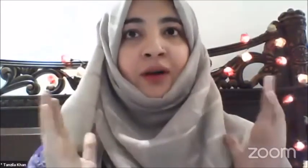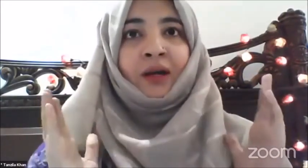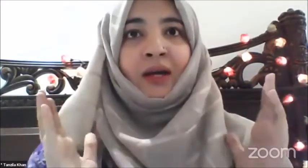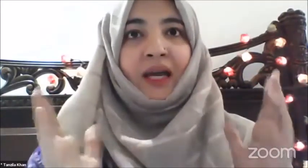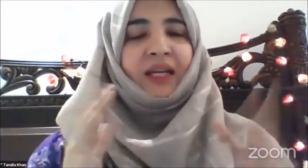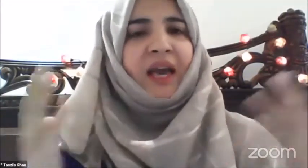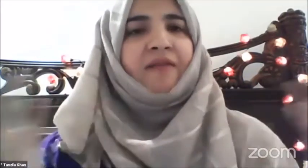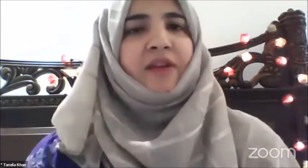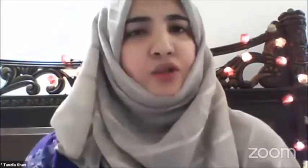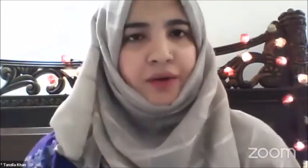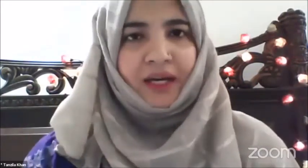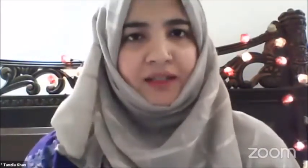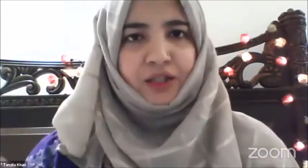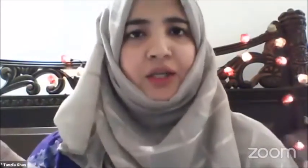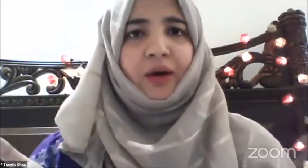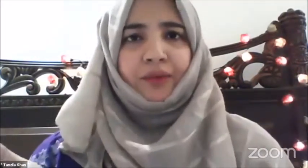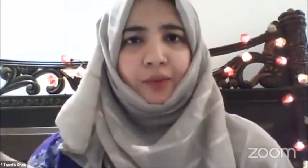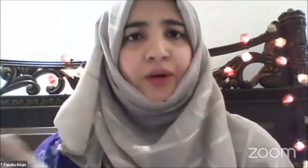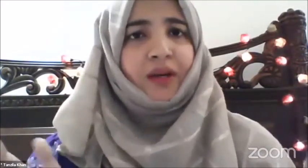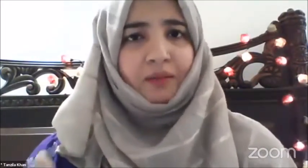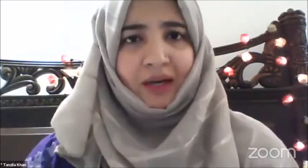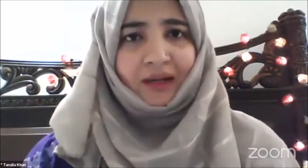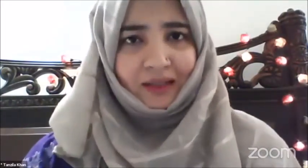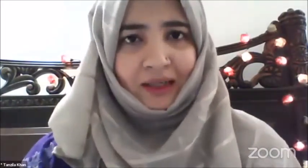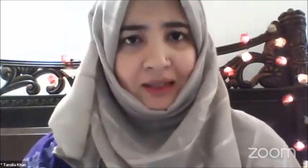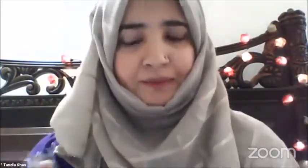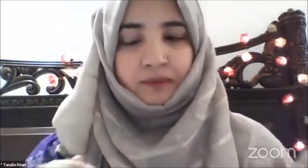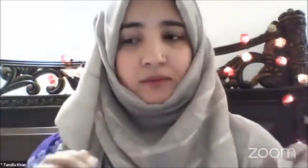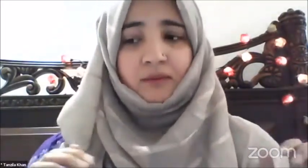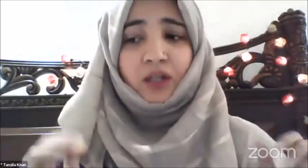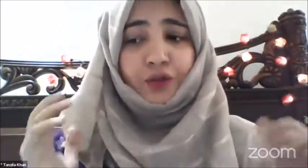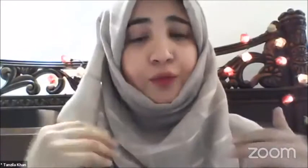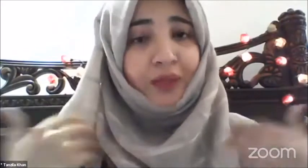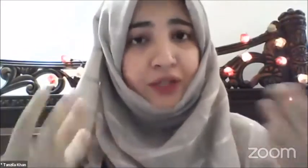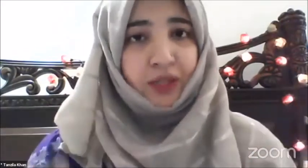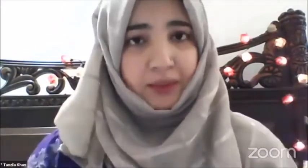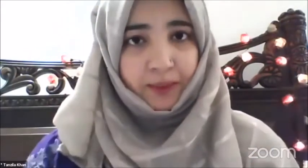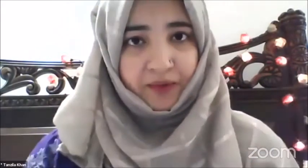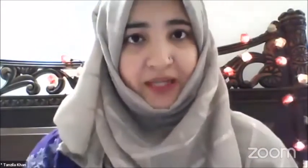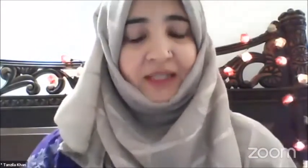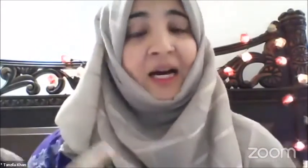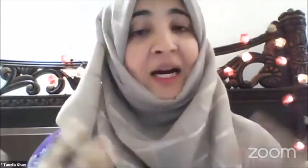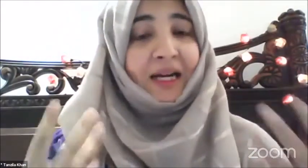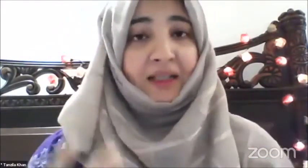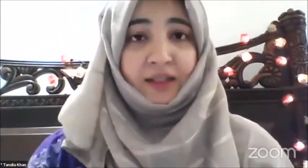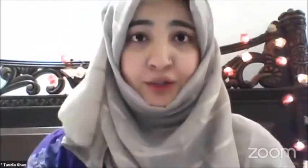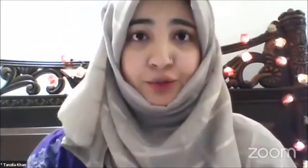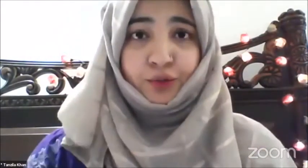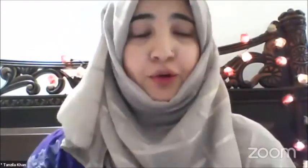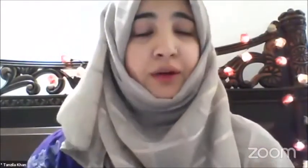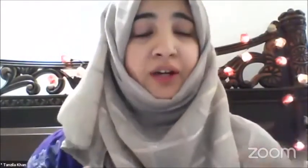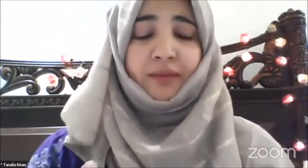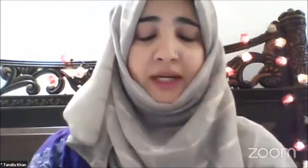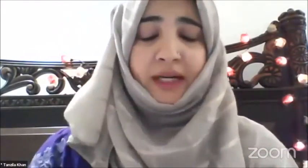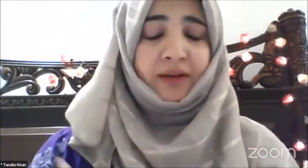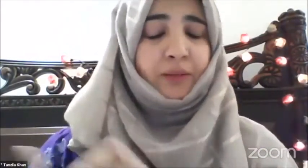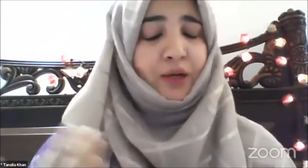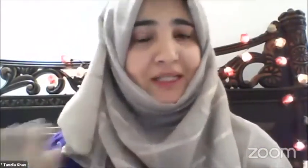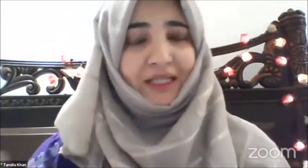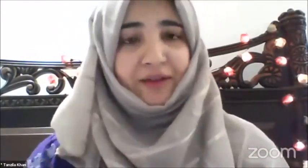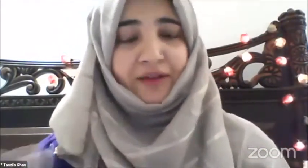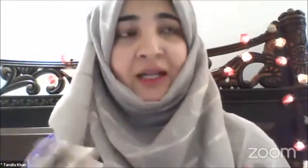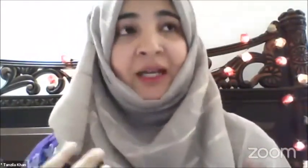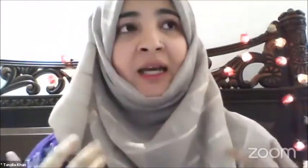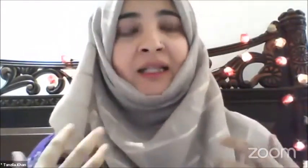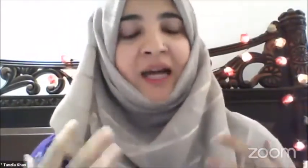for any average organization out there working in Pakistan. So for me to come up front and highlight these issues on government level,